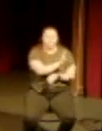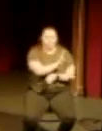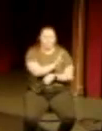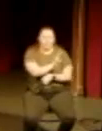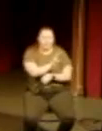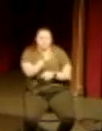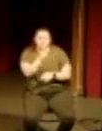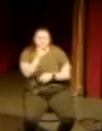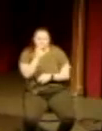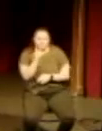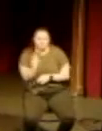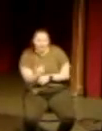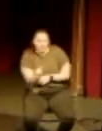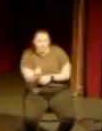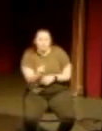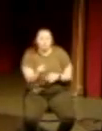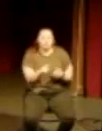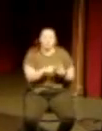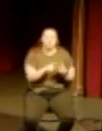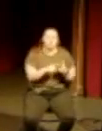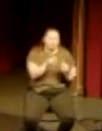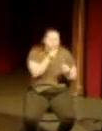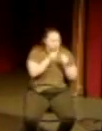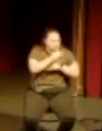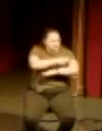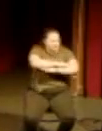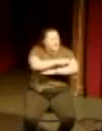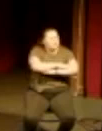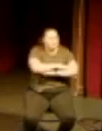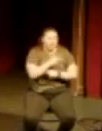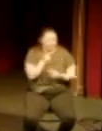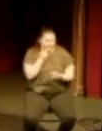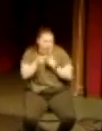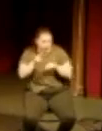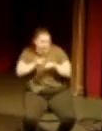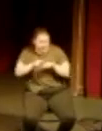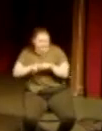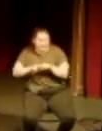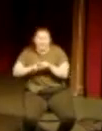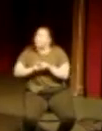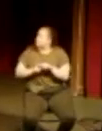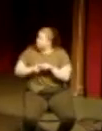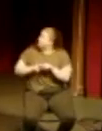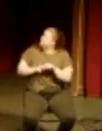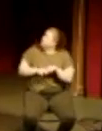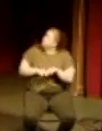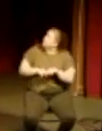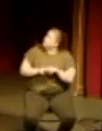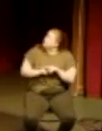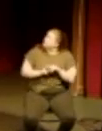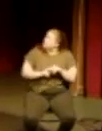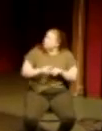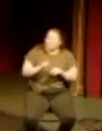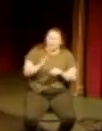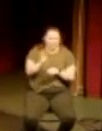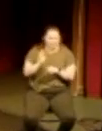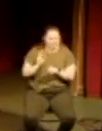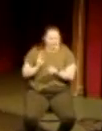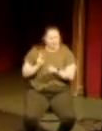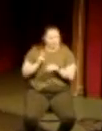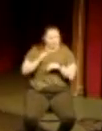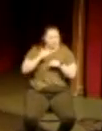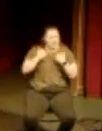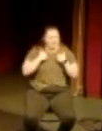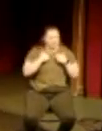restrooms. Along the right-hand side is visitor seating. On the back side of that visitor seating are bleachers for our